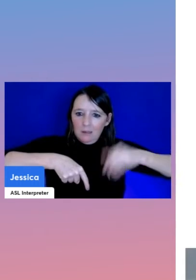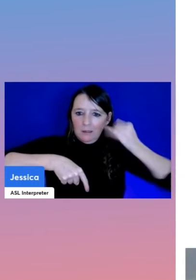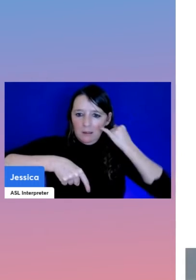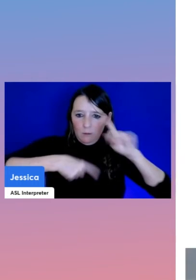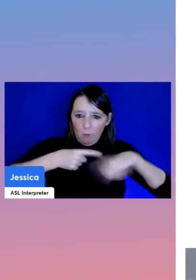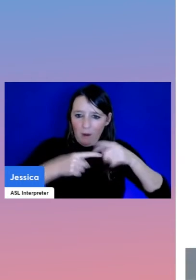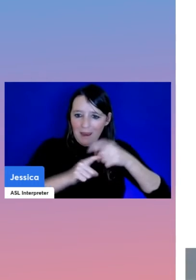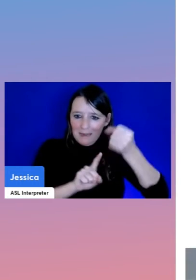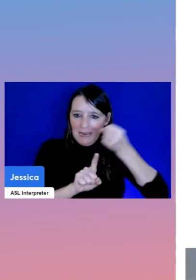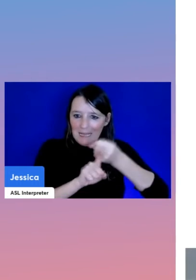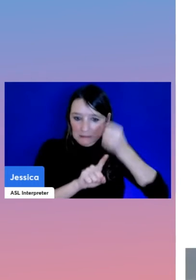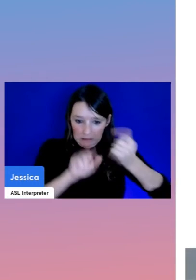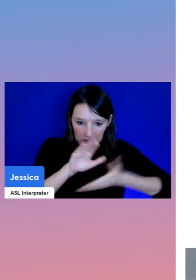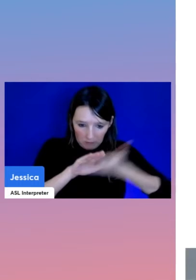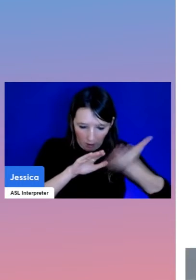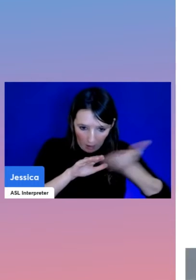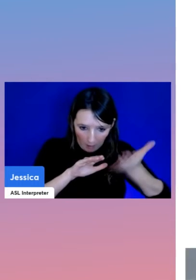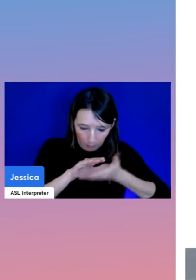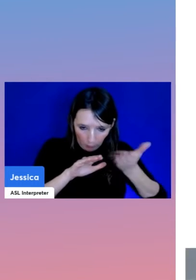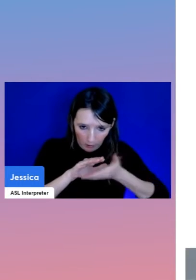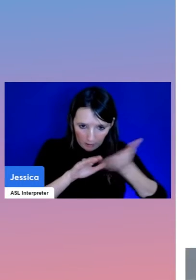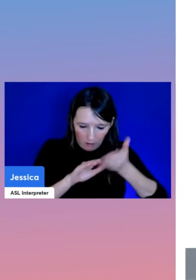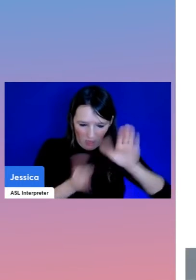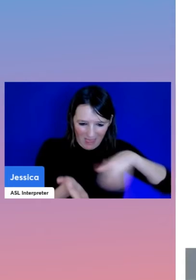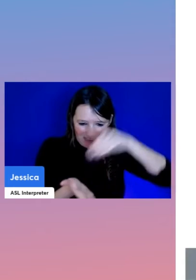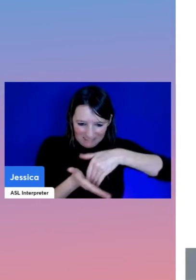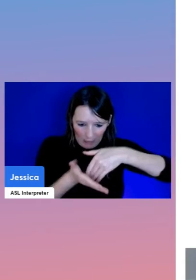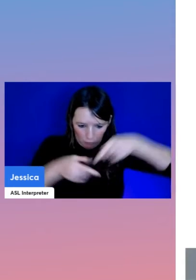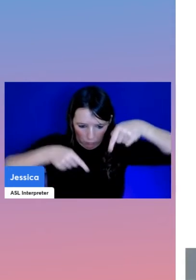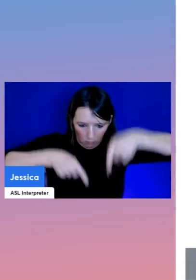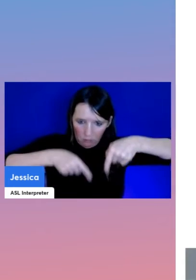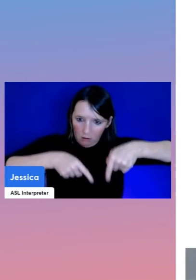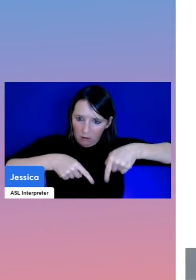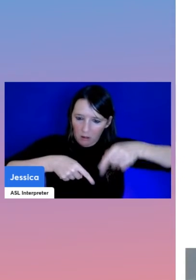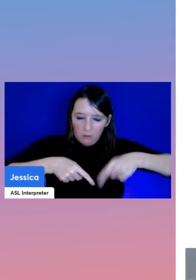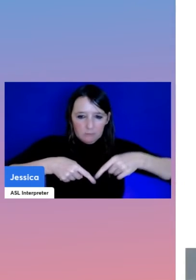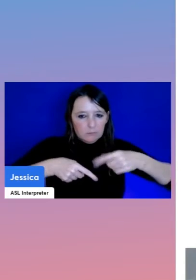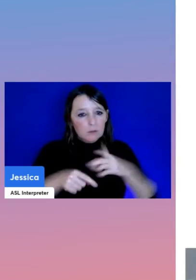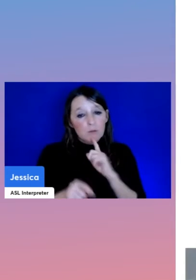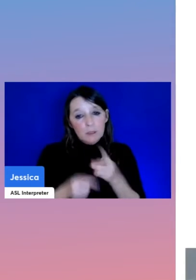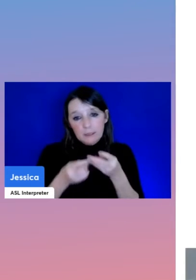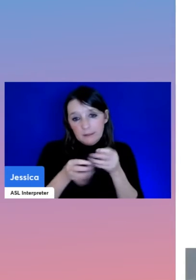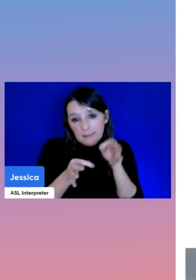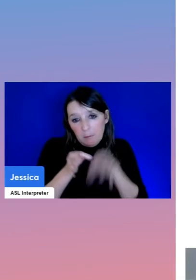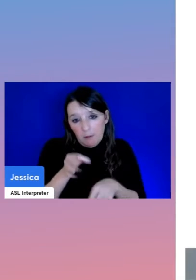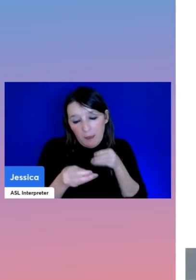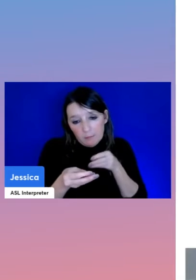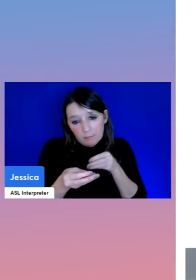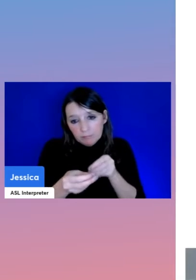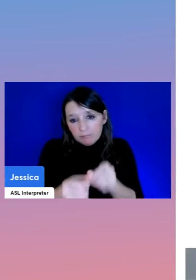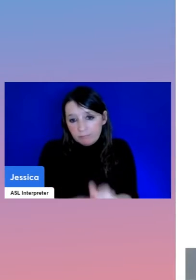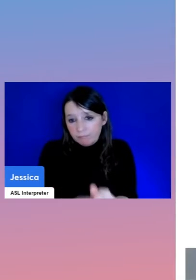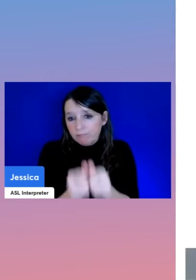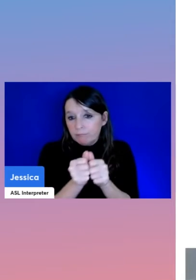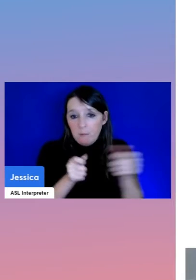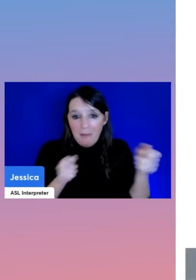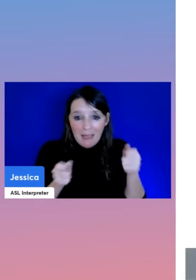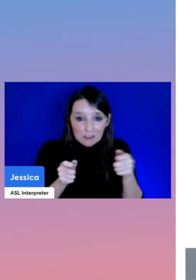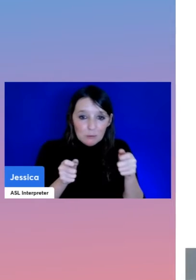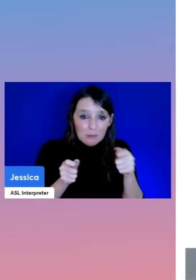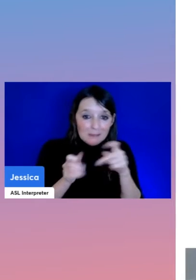in operation, this centralization actually simplifies the management of encryption keys, reducing